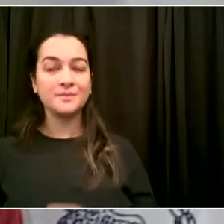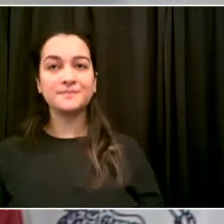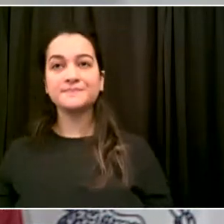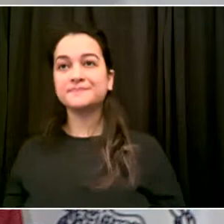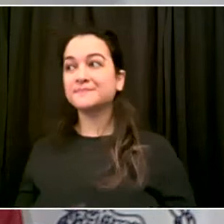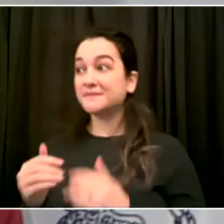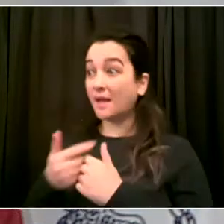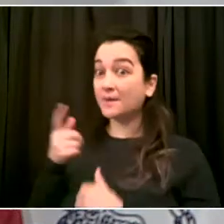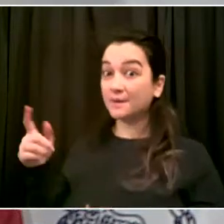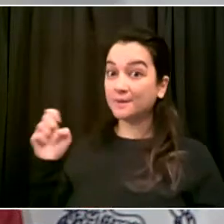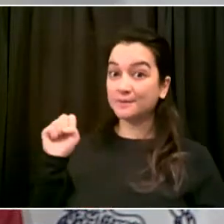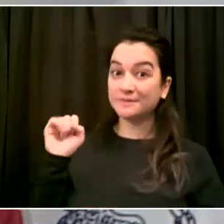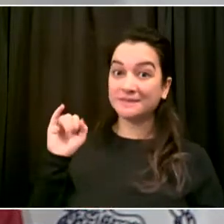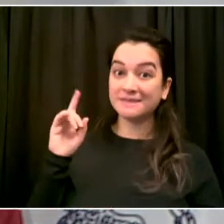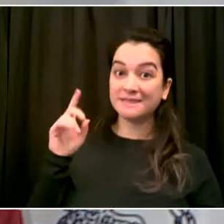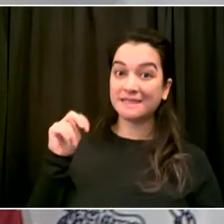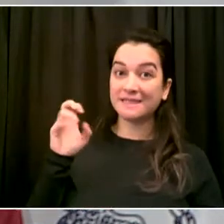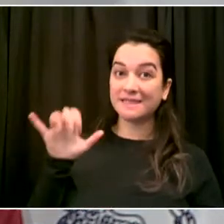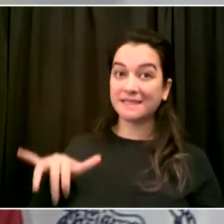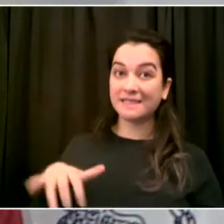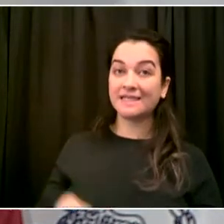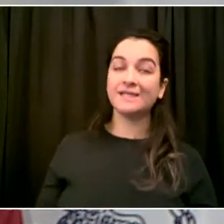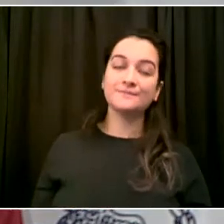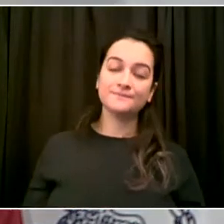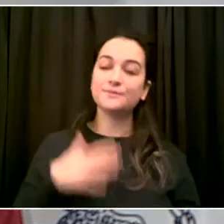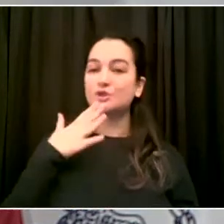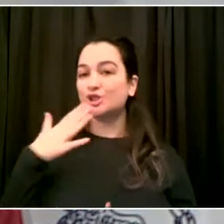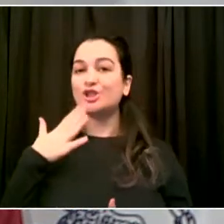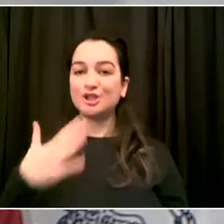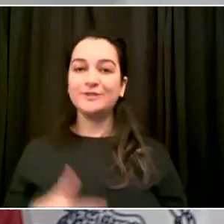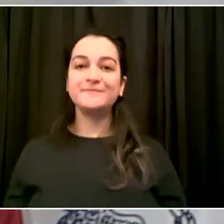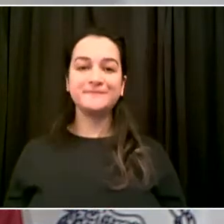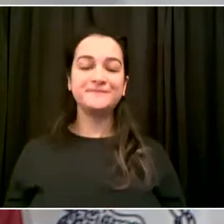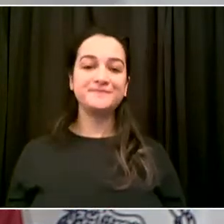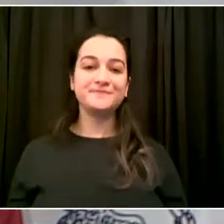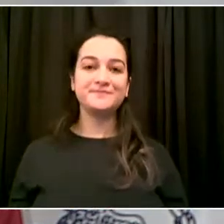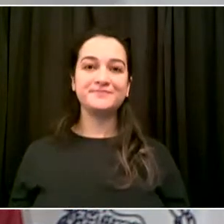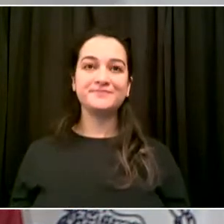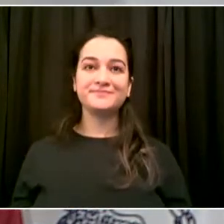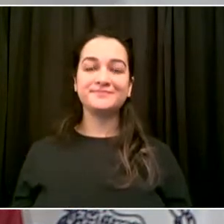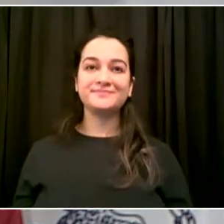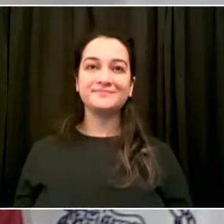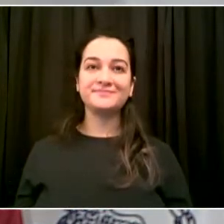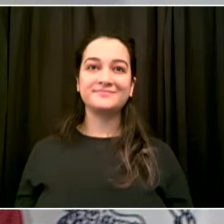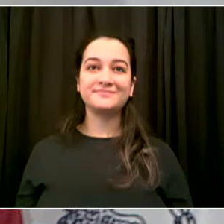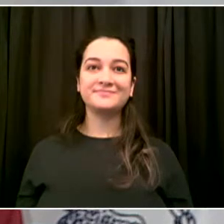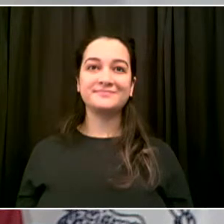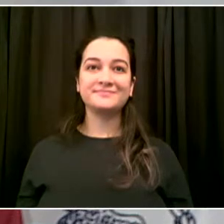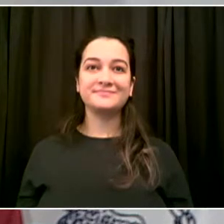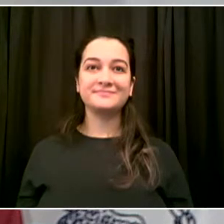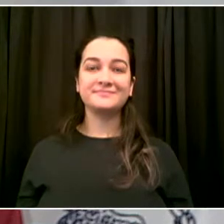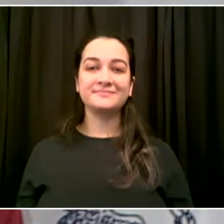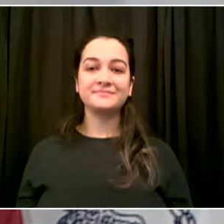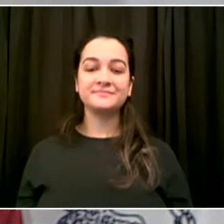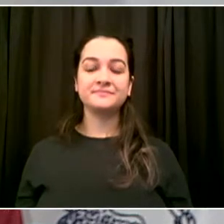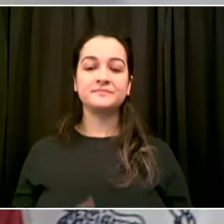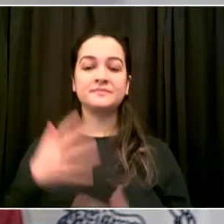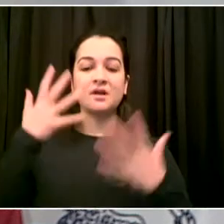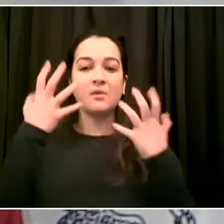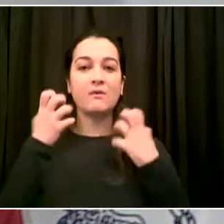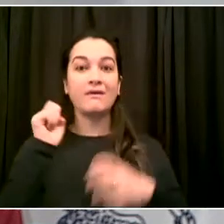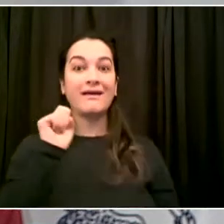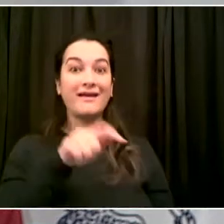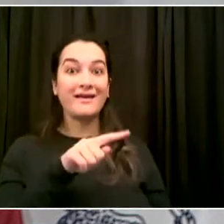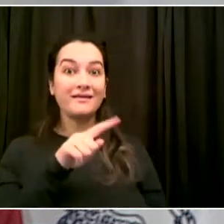thanks. Great. So I wanted to ask about the program that the city hopes to implement